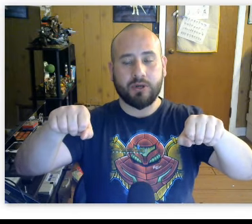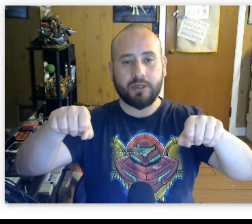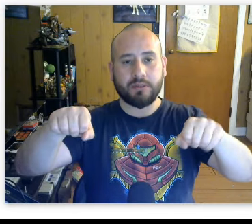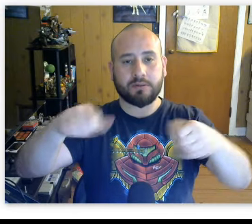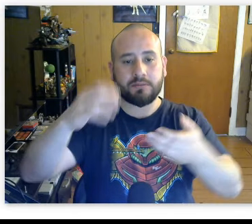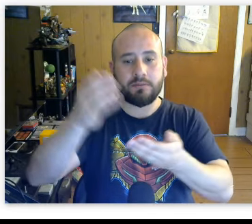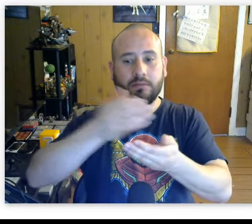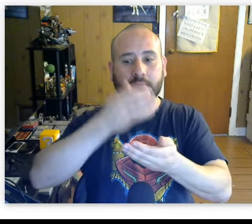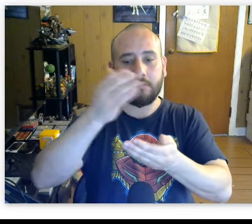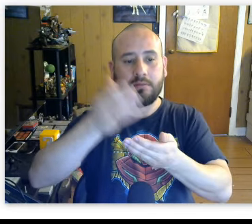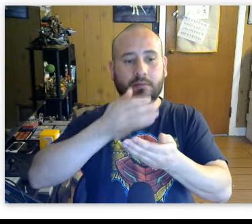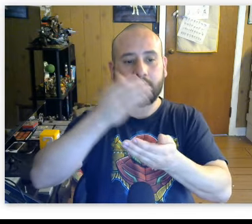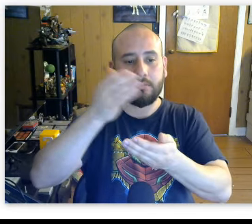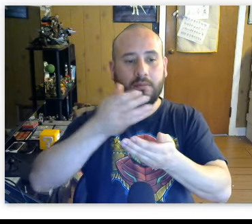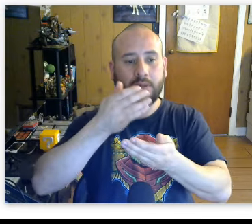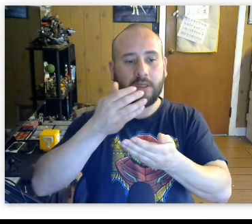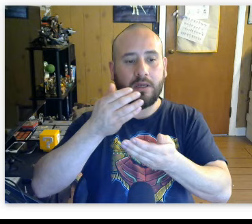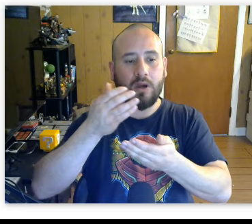cereal,